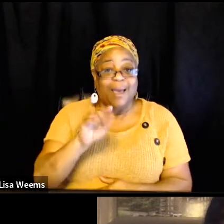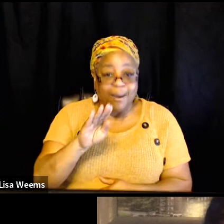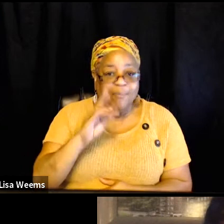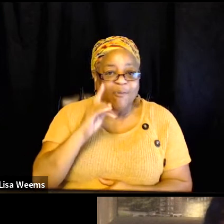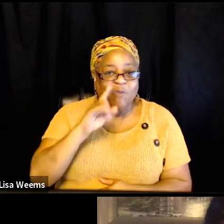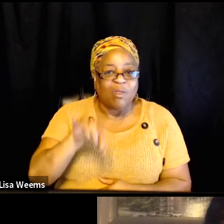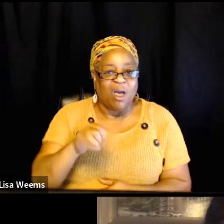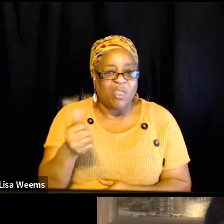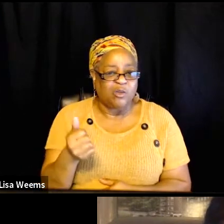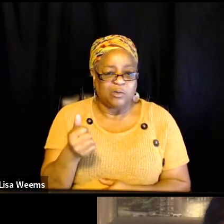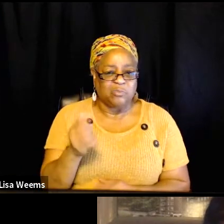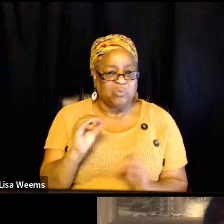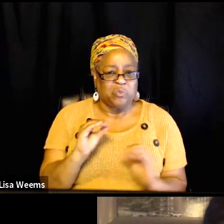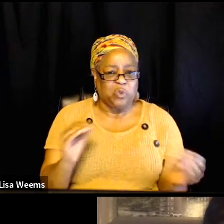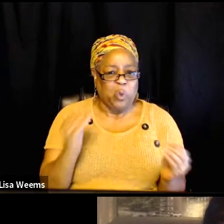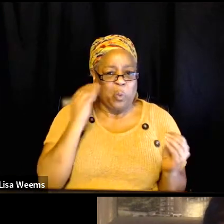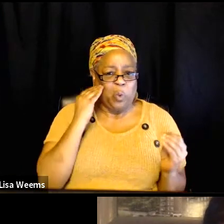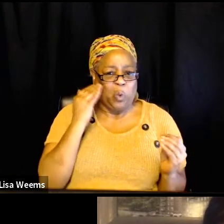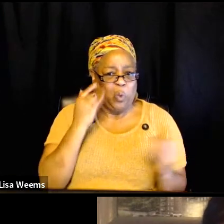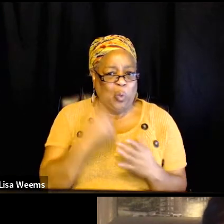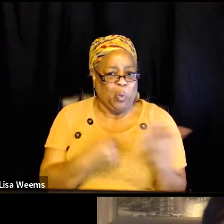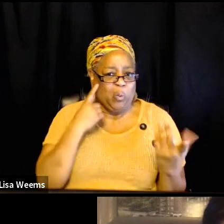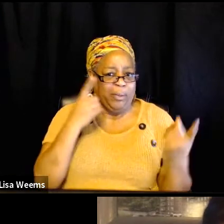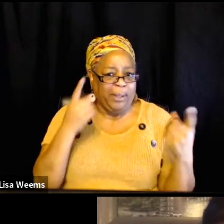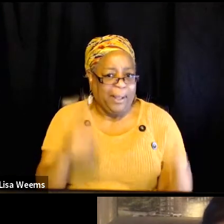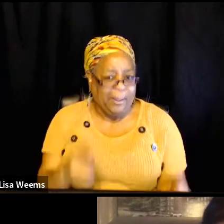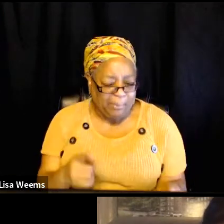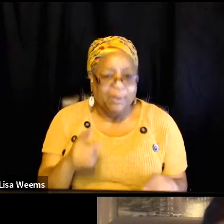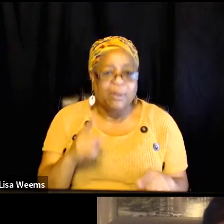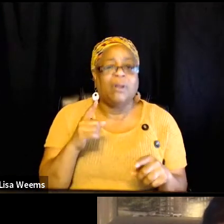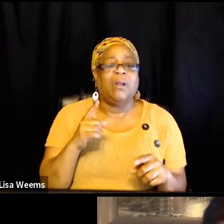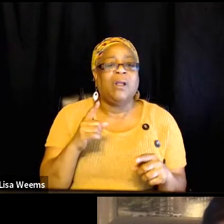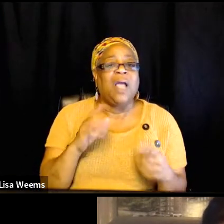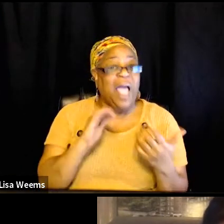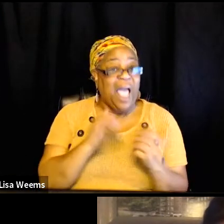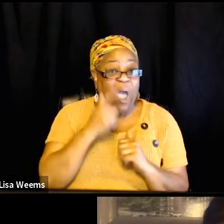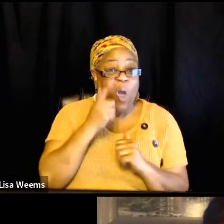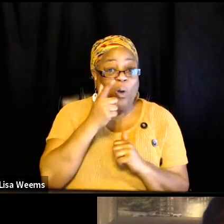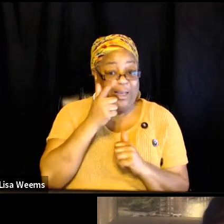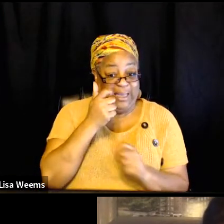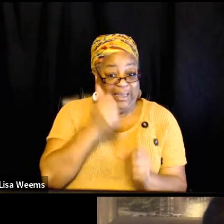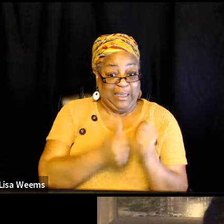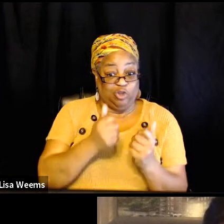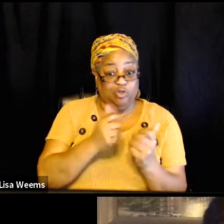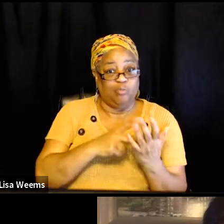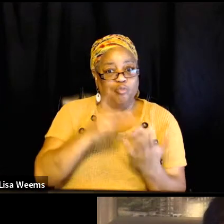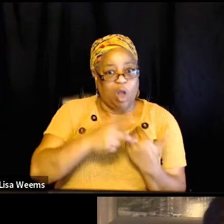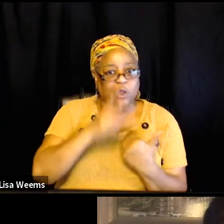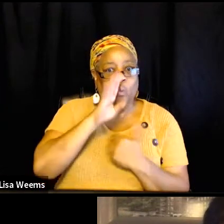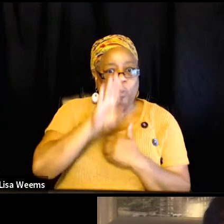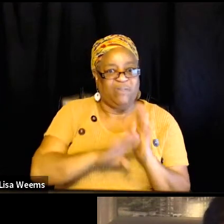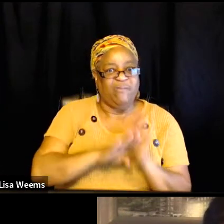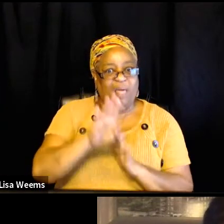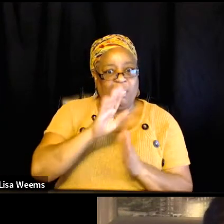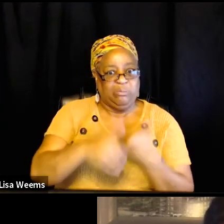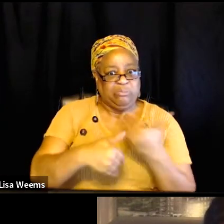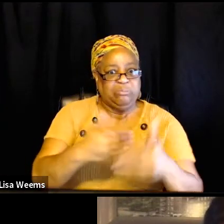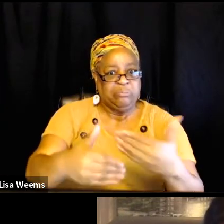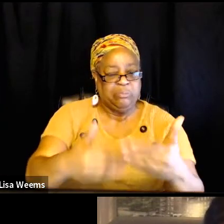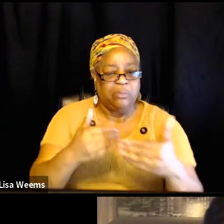knew what it was gonna happen. How each project was going to unfold, and it became like a really